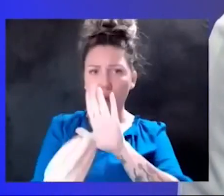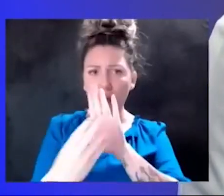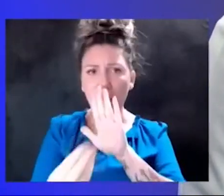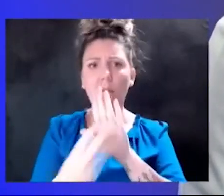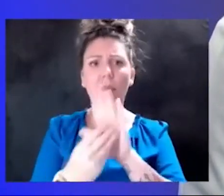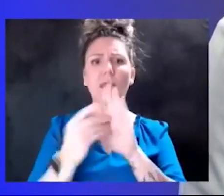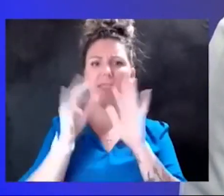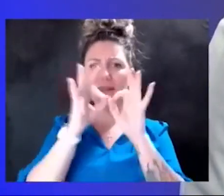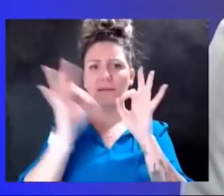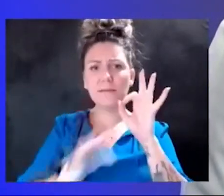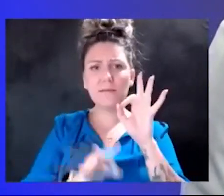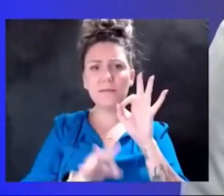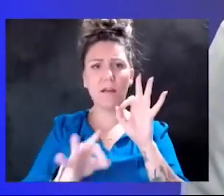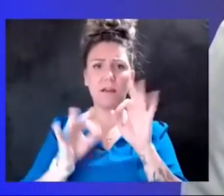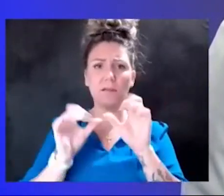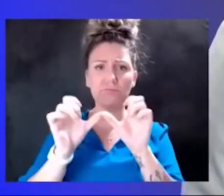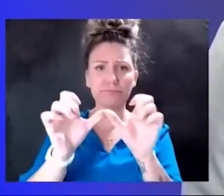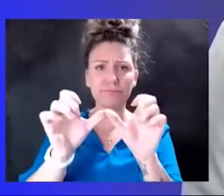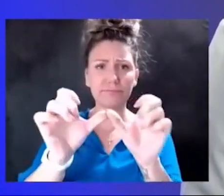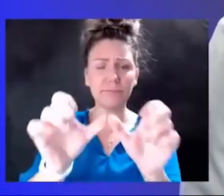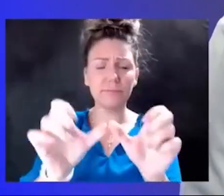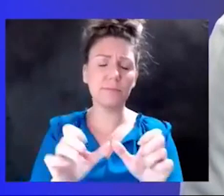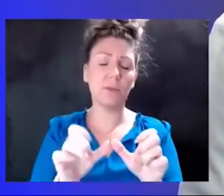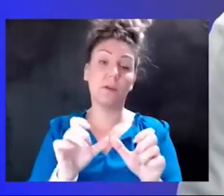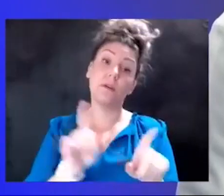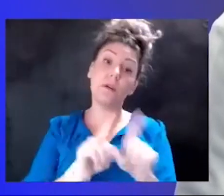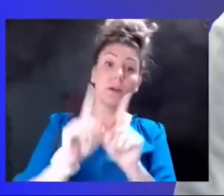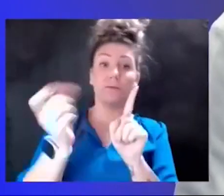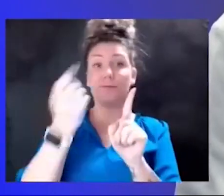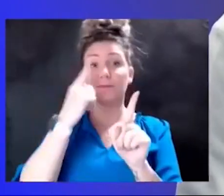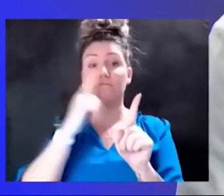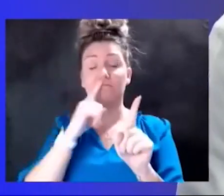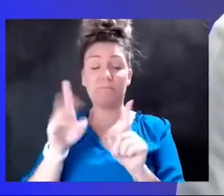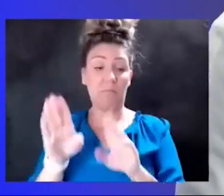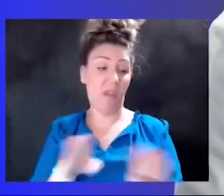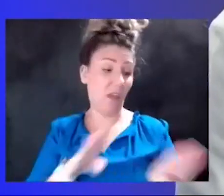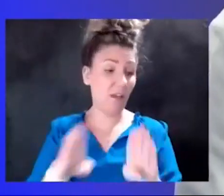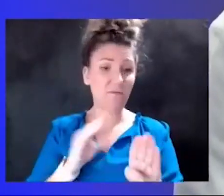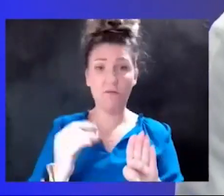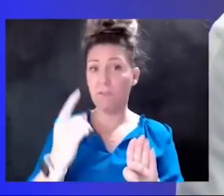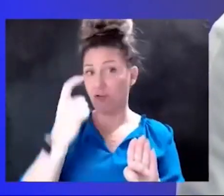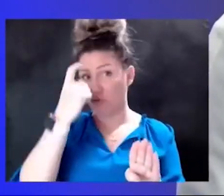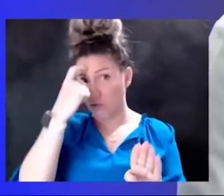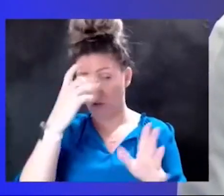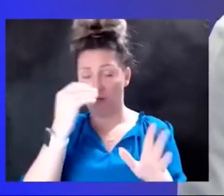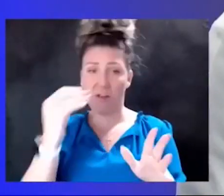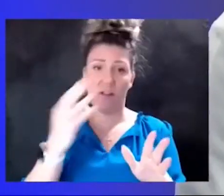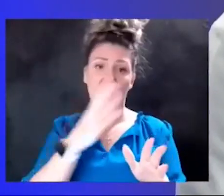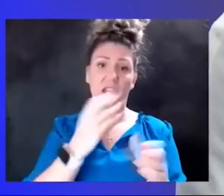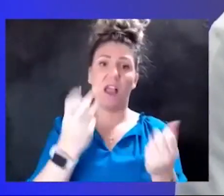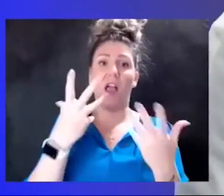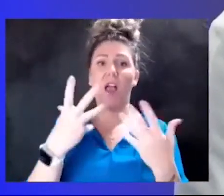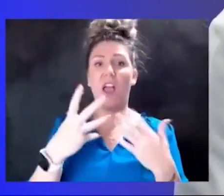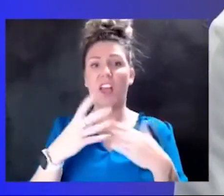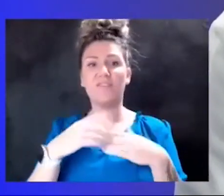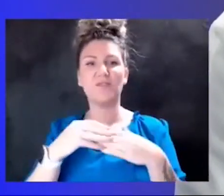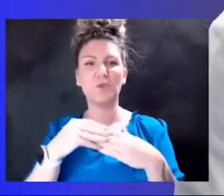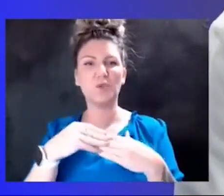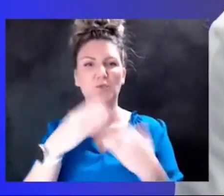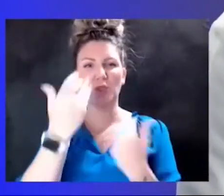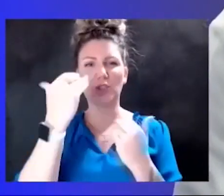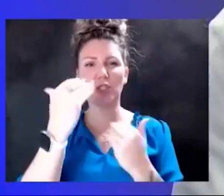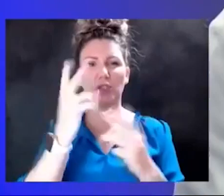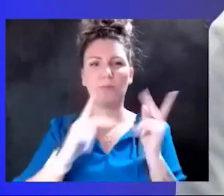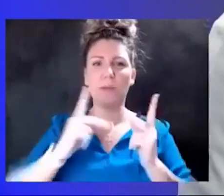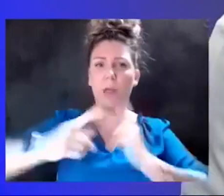have to understand that it continues to be behavioral, and there are a lot of loosened restrictions. There are a lot of people getting together doing things, and that